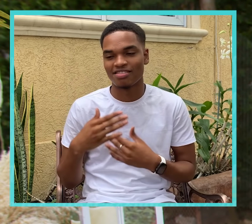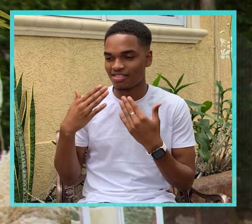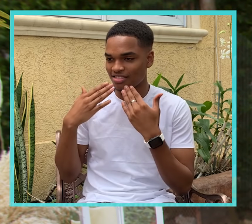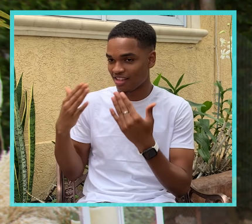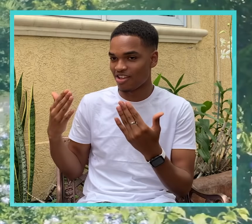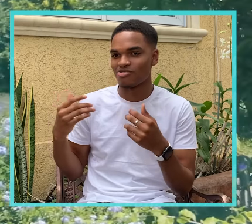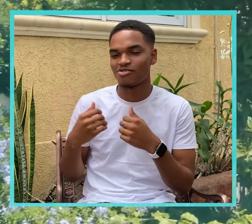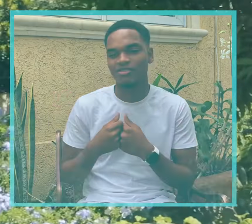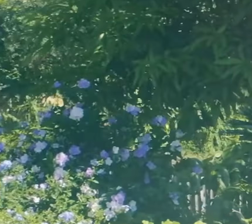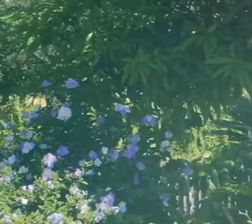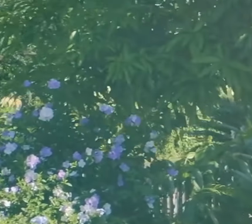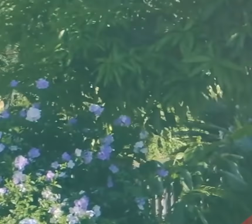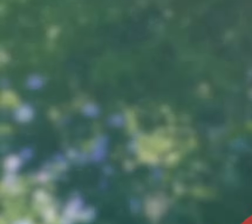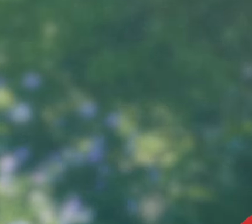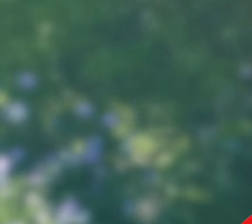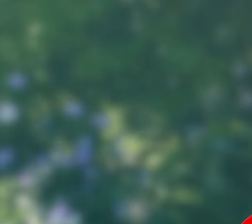welcome.